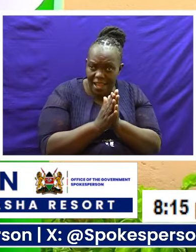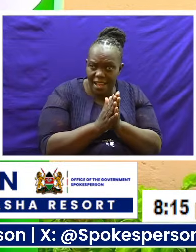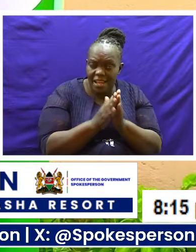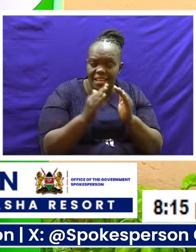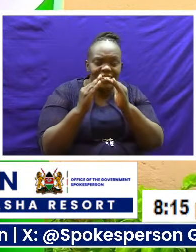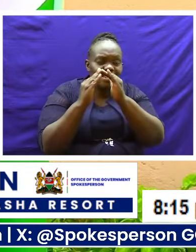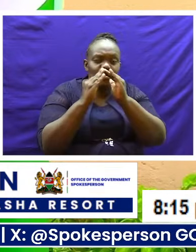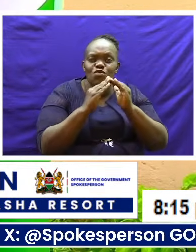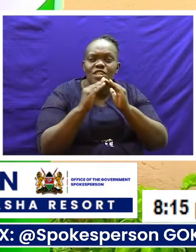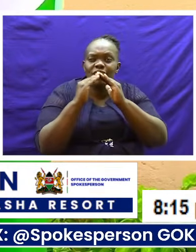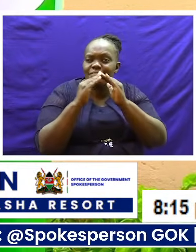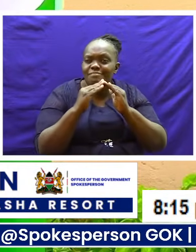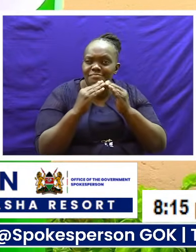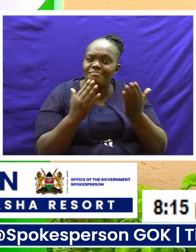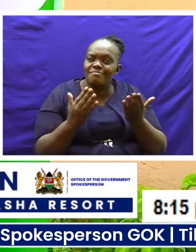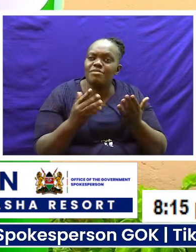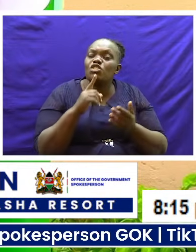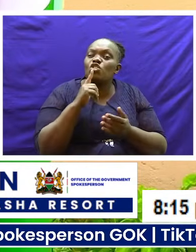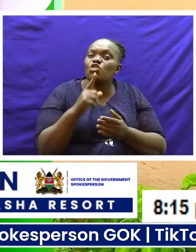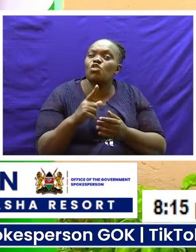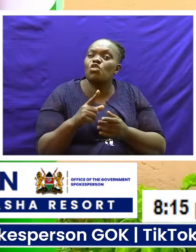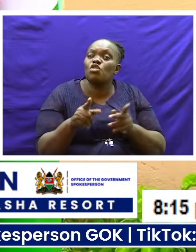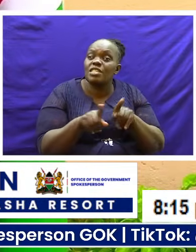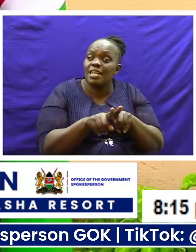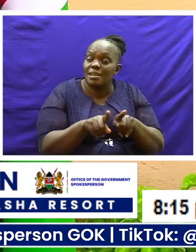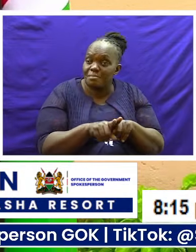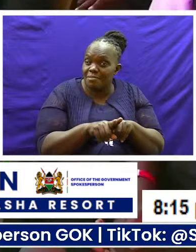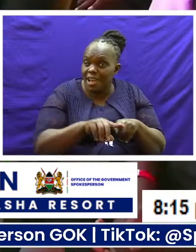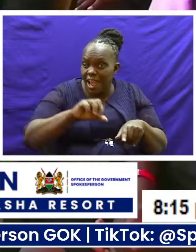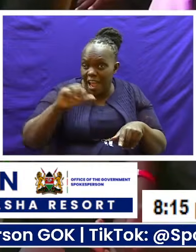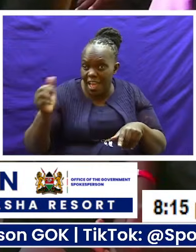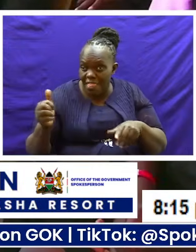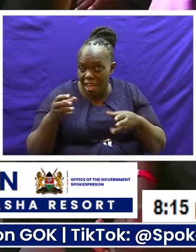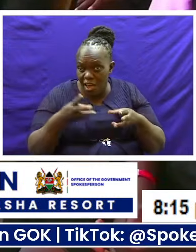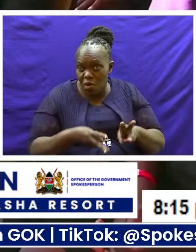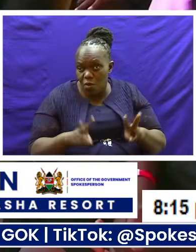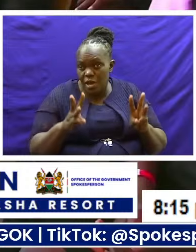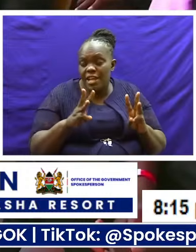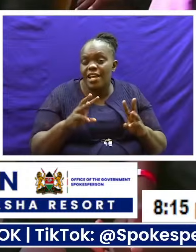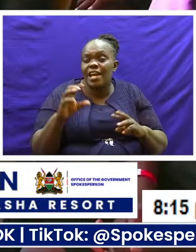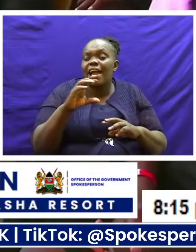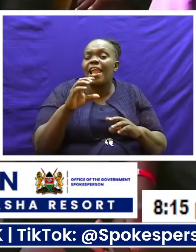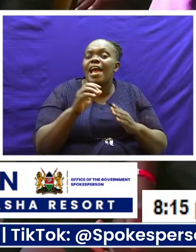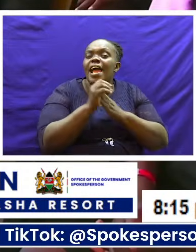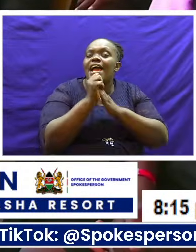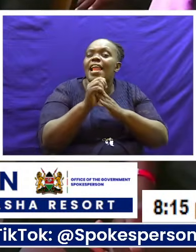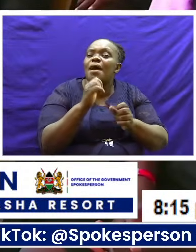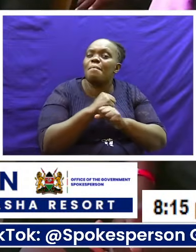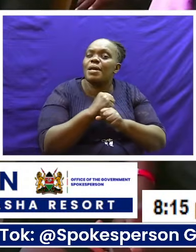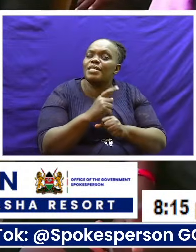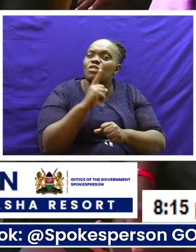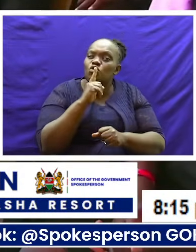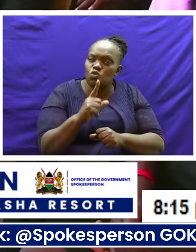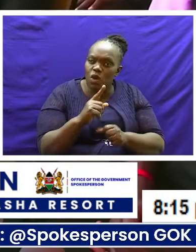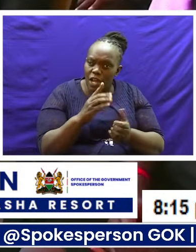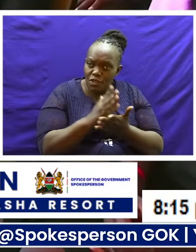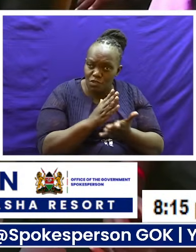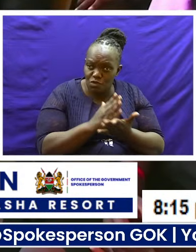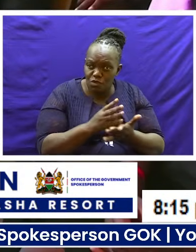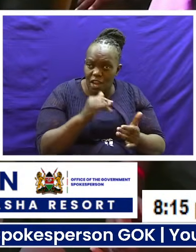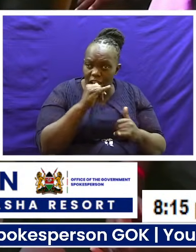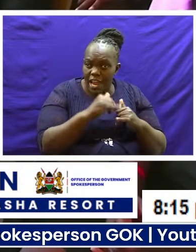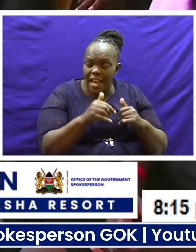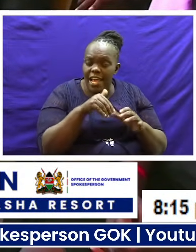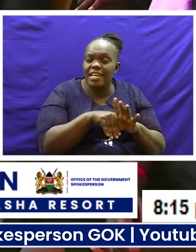equity. So, and then the other aspect of career guidance, ensuring that they are ending up